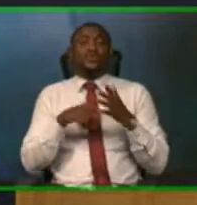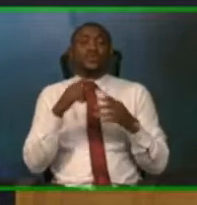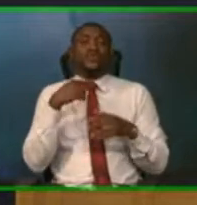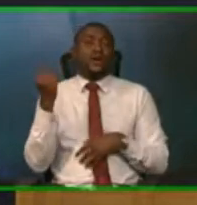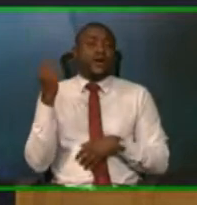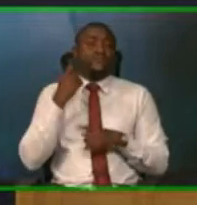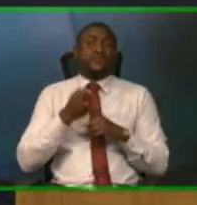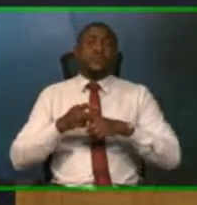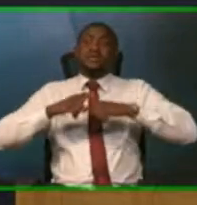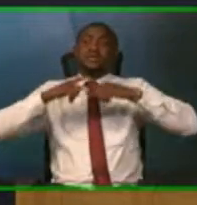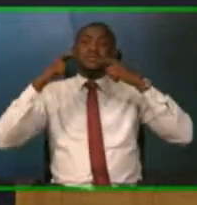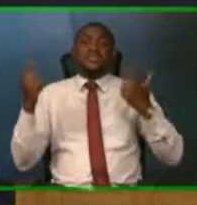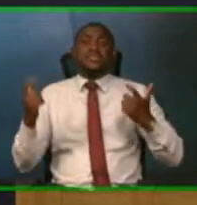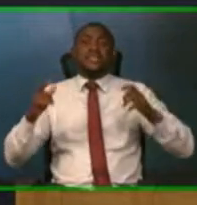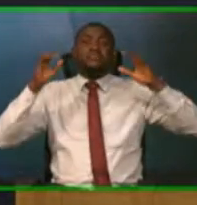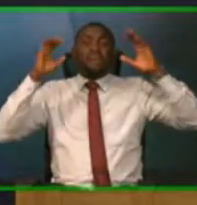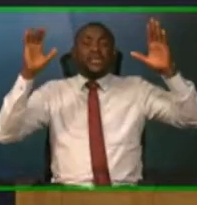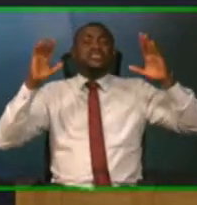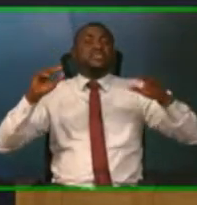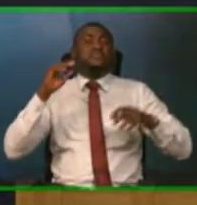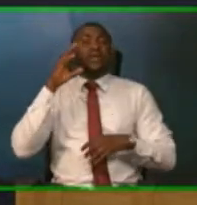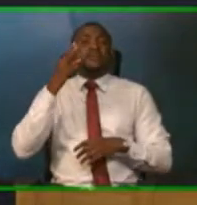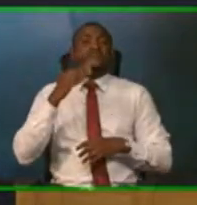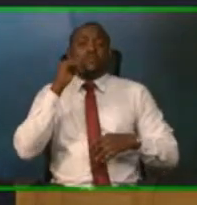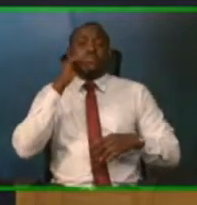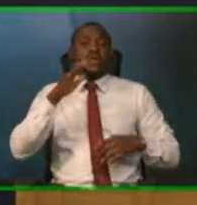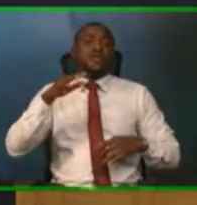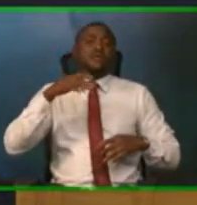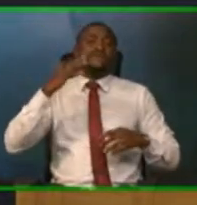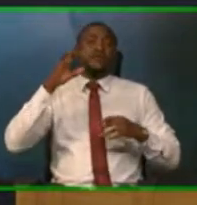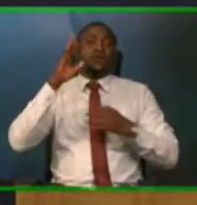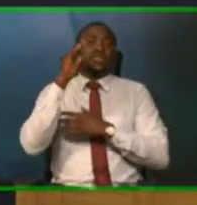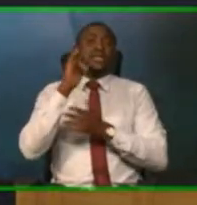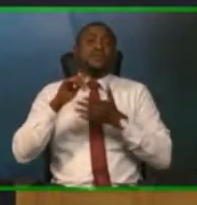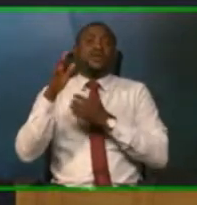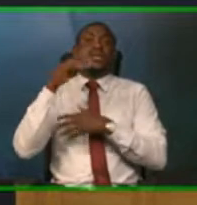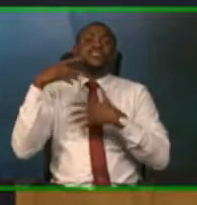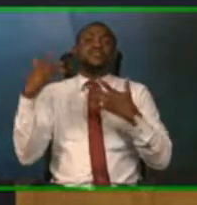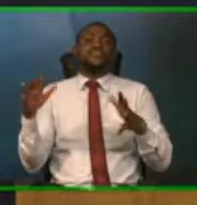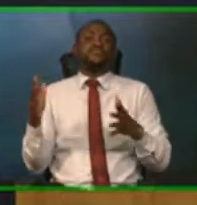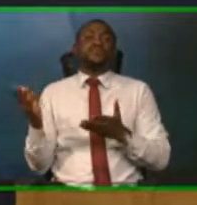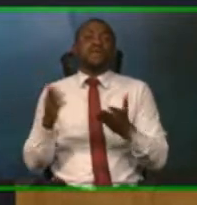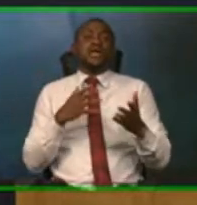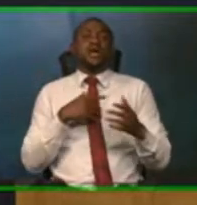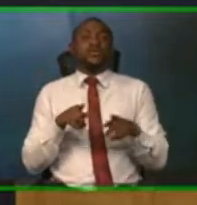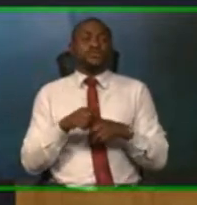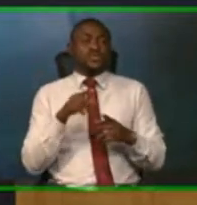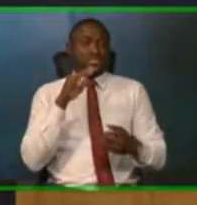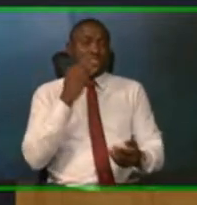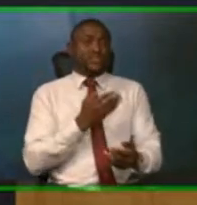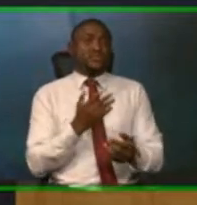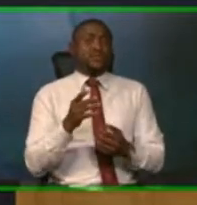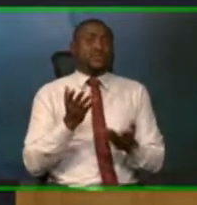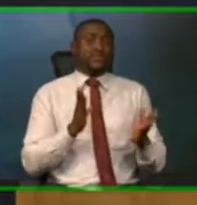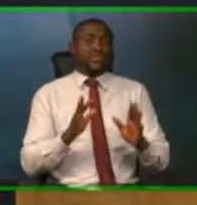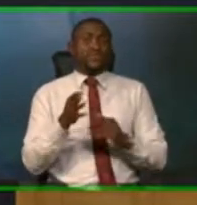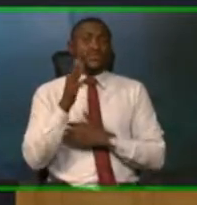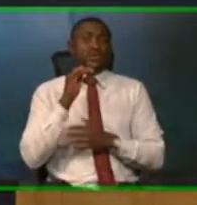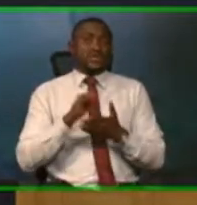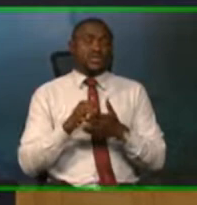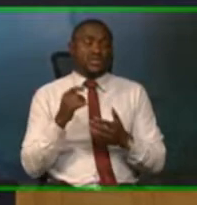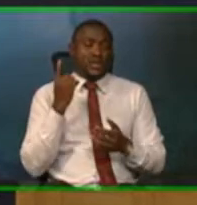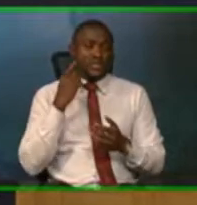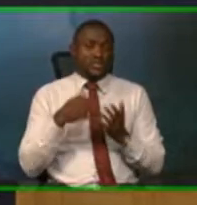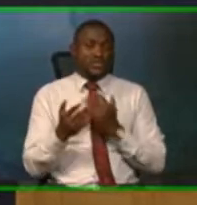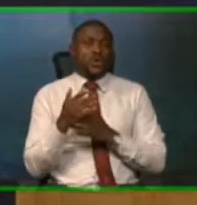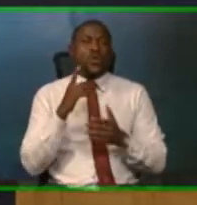great and amazing men and the women of God that God has brought, including that which we heard from God's servant this morning,